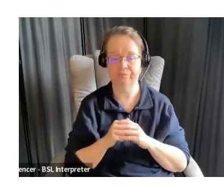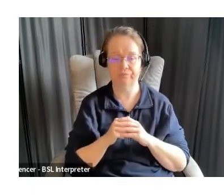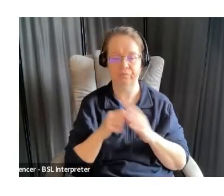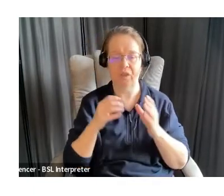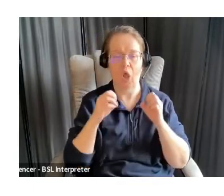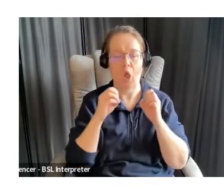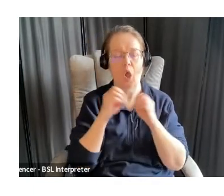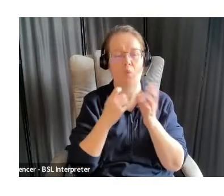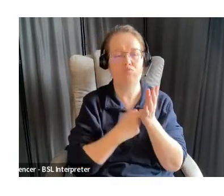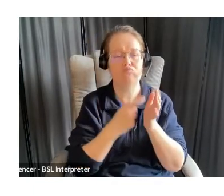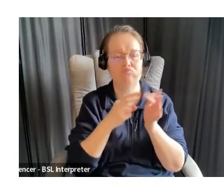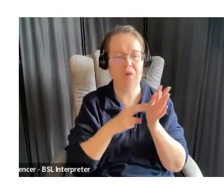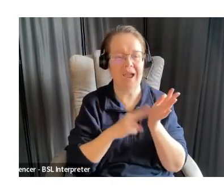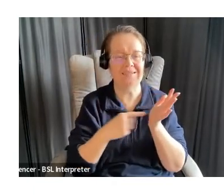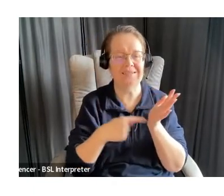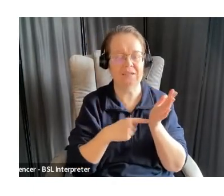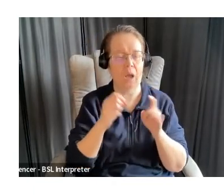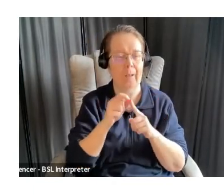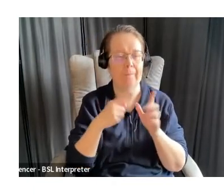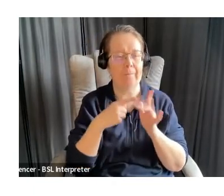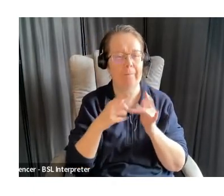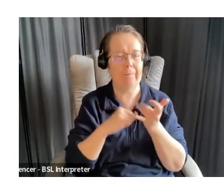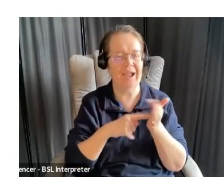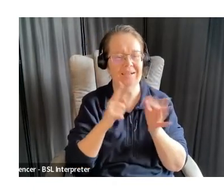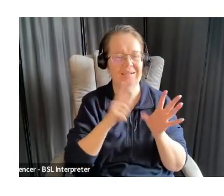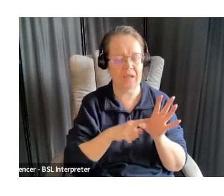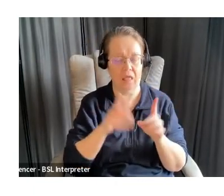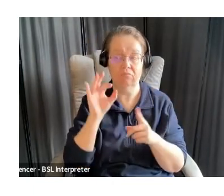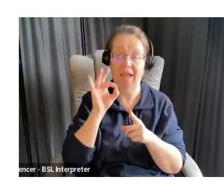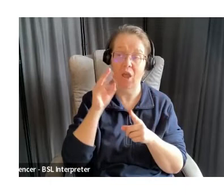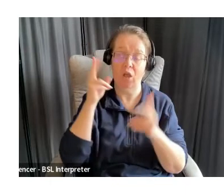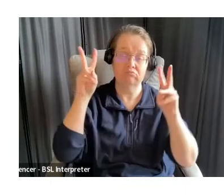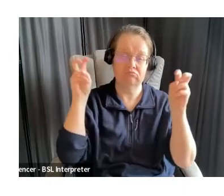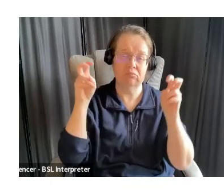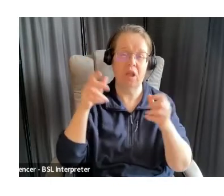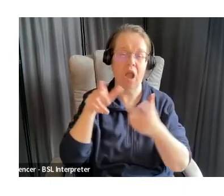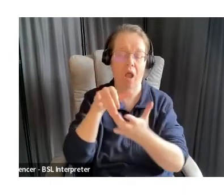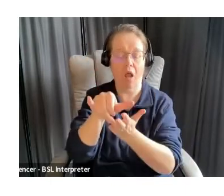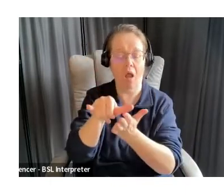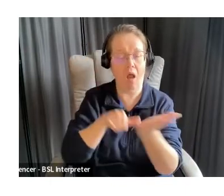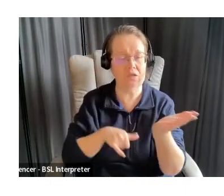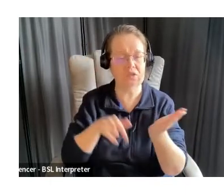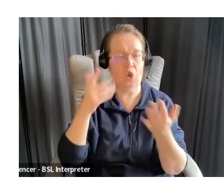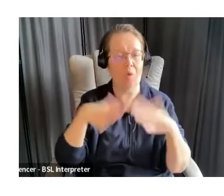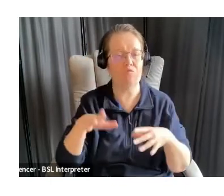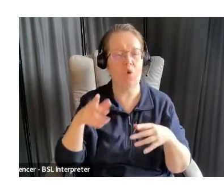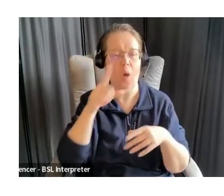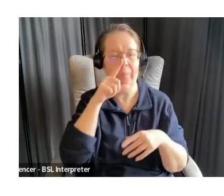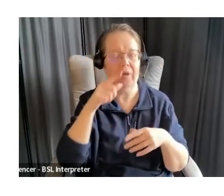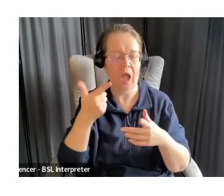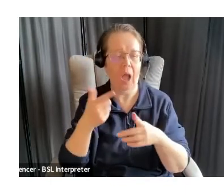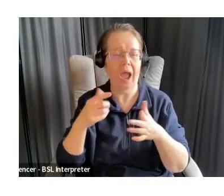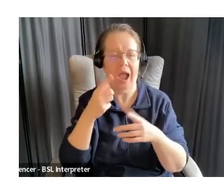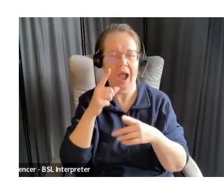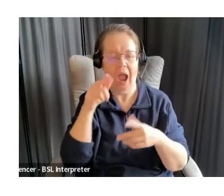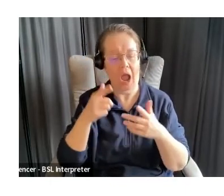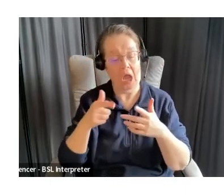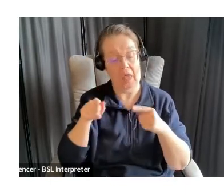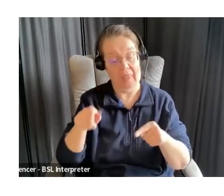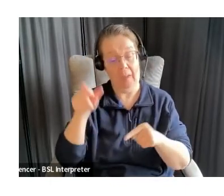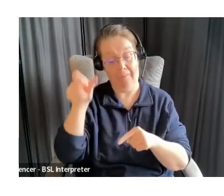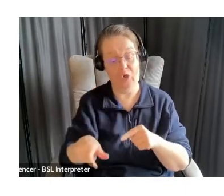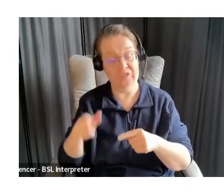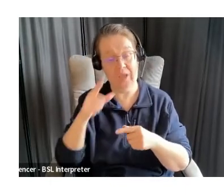Beasley, and it's from an article called Interviewing for Potential. A person's ability to perform is based on their potential to